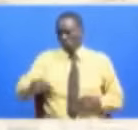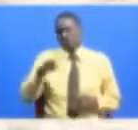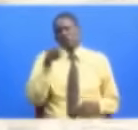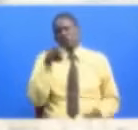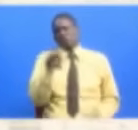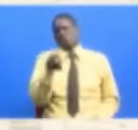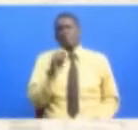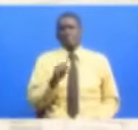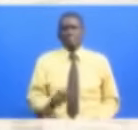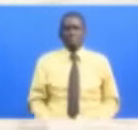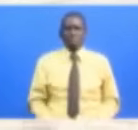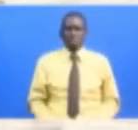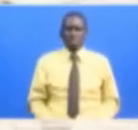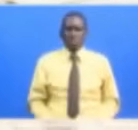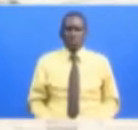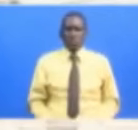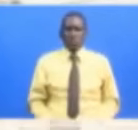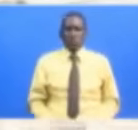dropped.